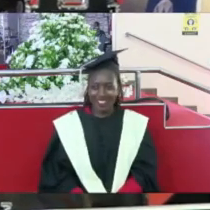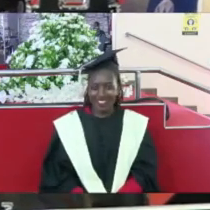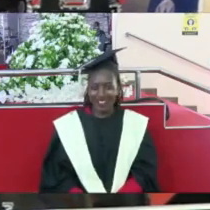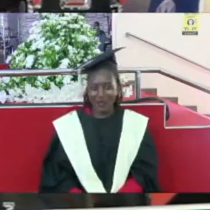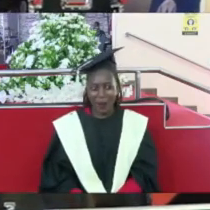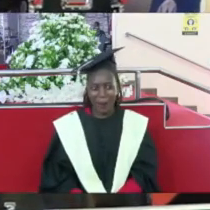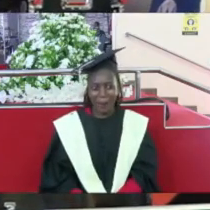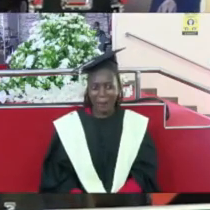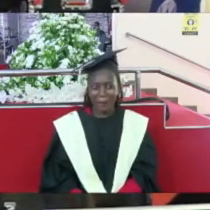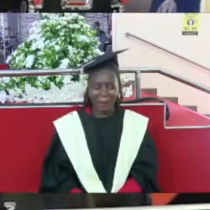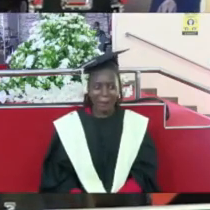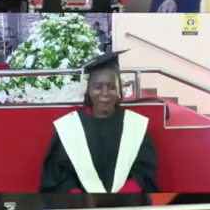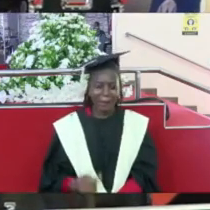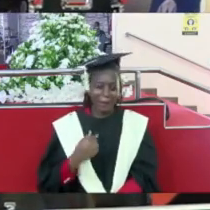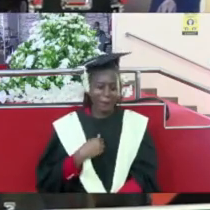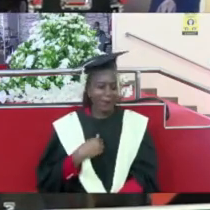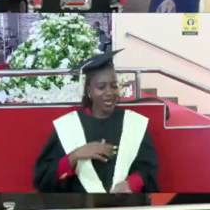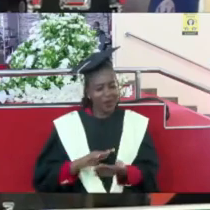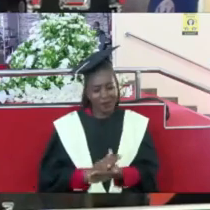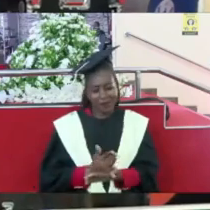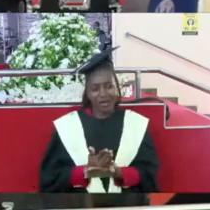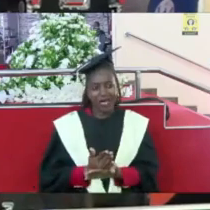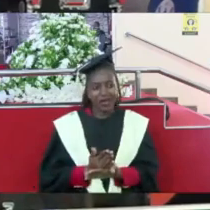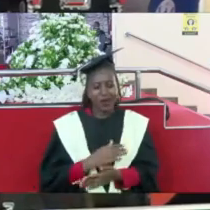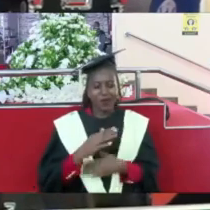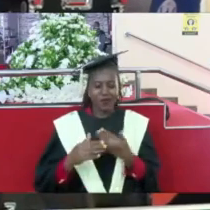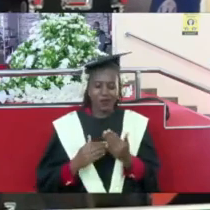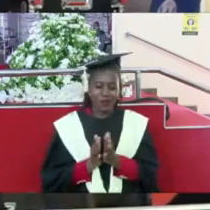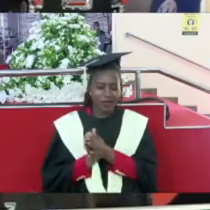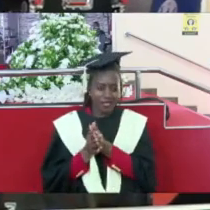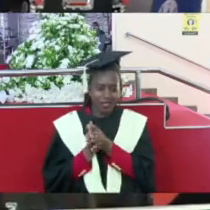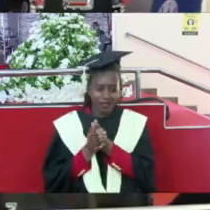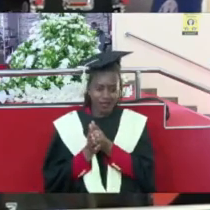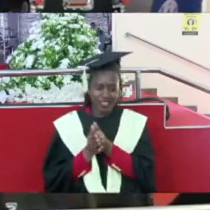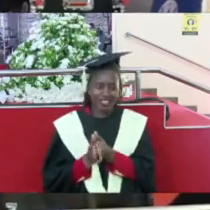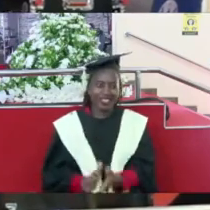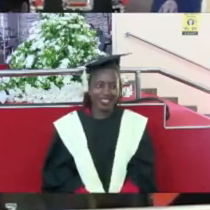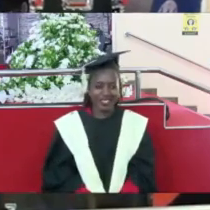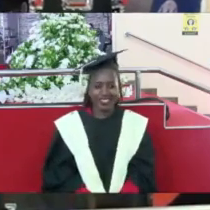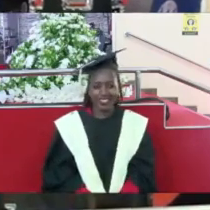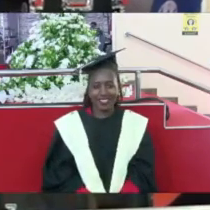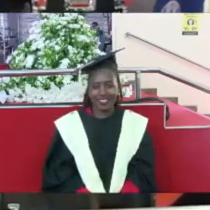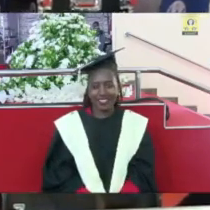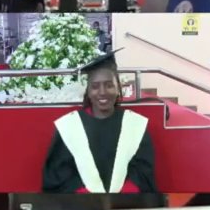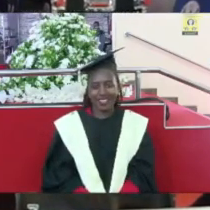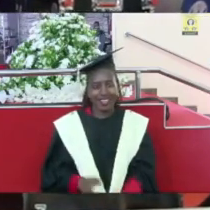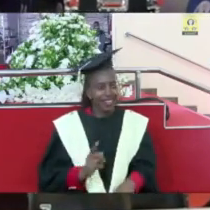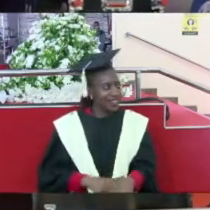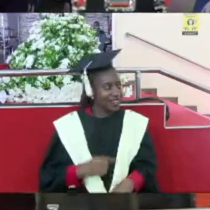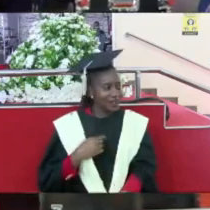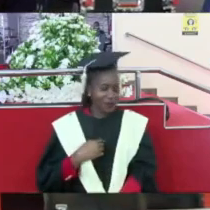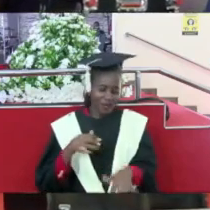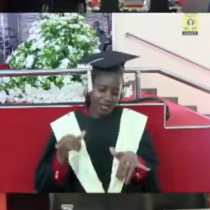I am a part of all that story. Hiyo hadithi yote mimi ninahusika. Kwa hivyo nikikaa pale ninaishi